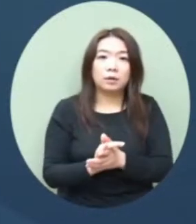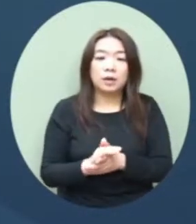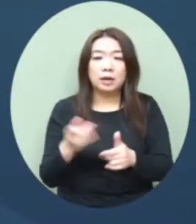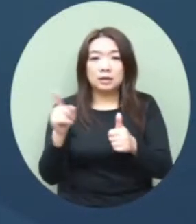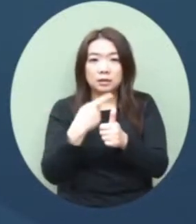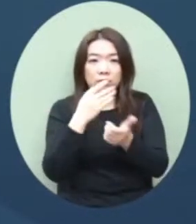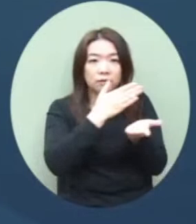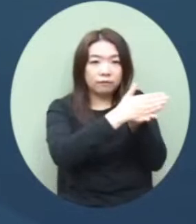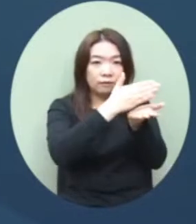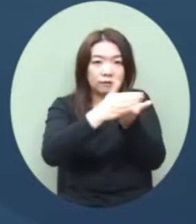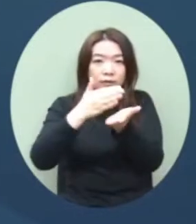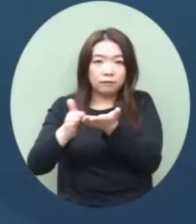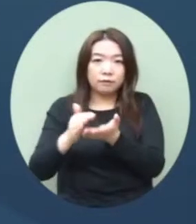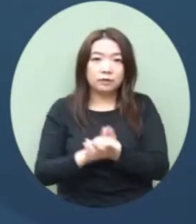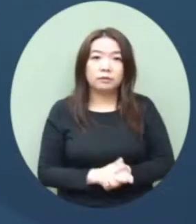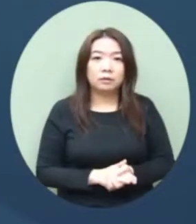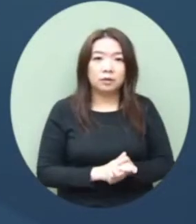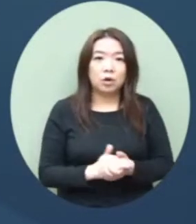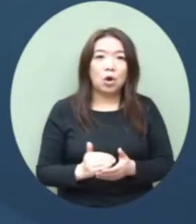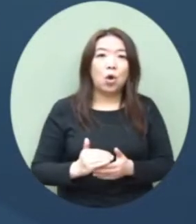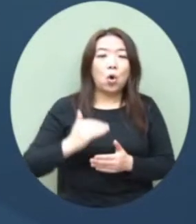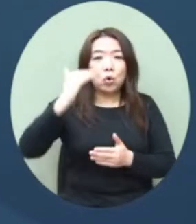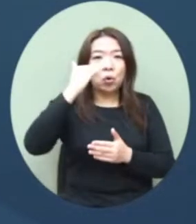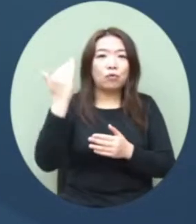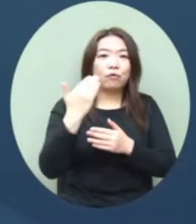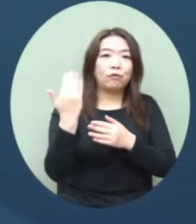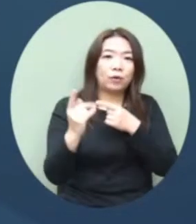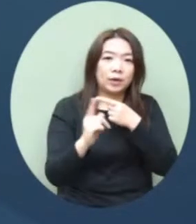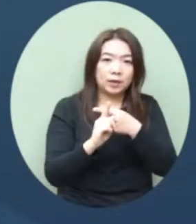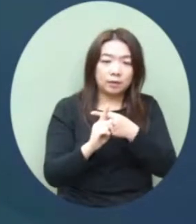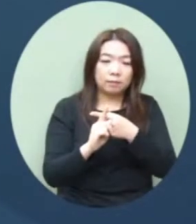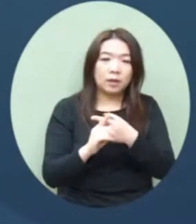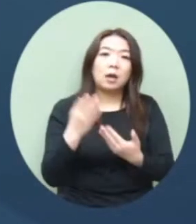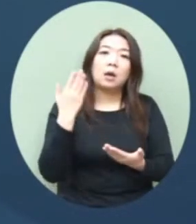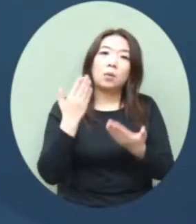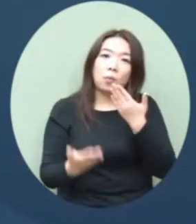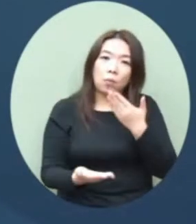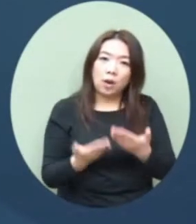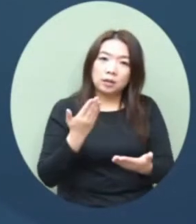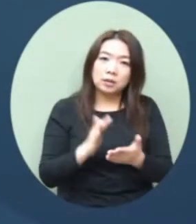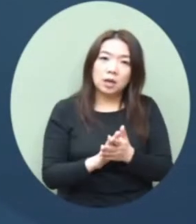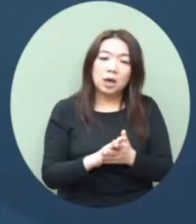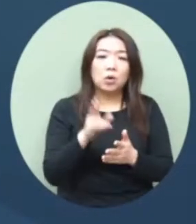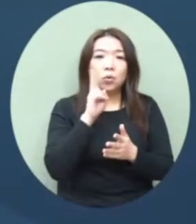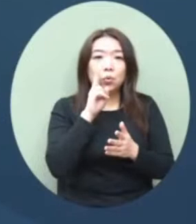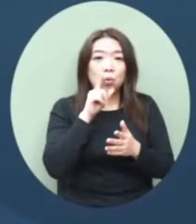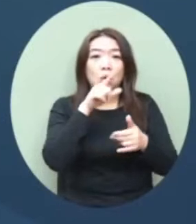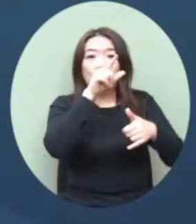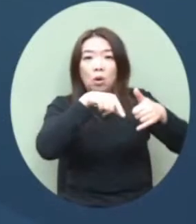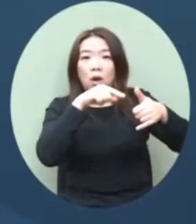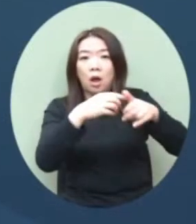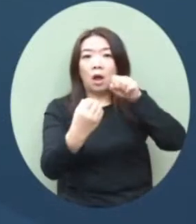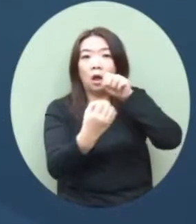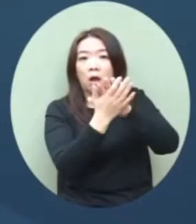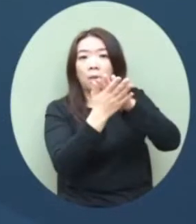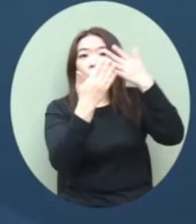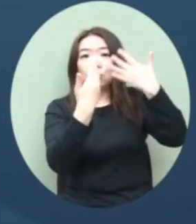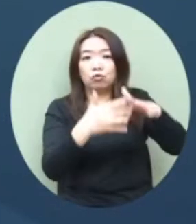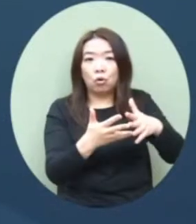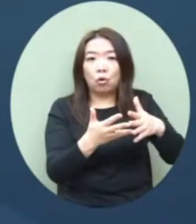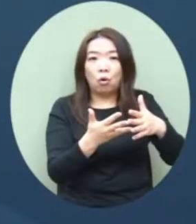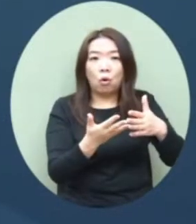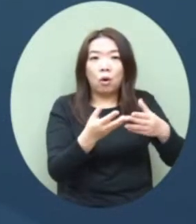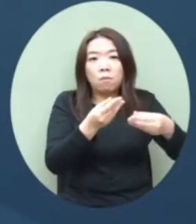When deliveries are here, we will distribute them to high-risk places.